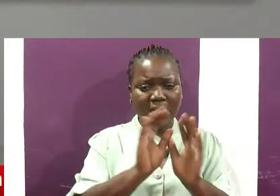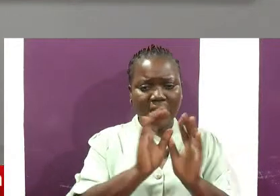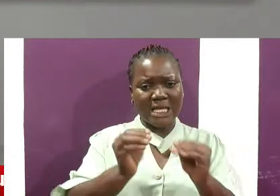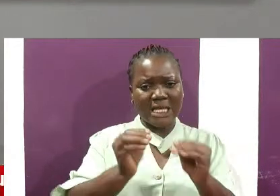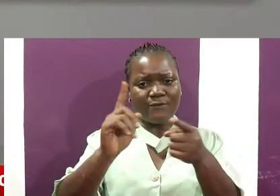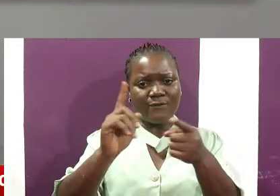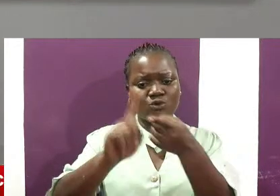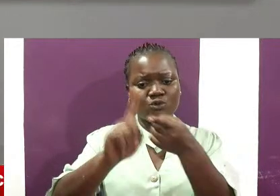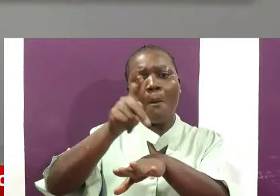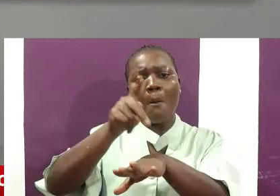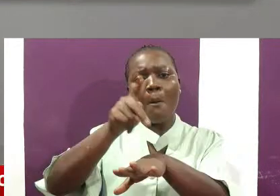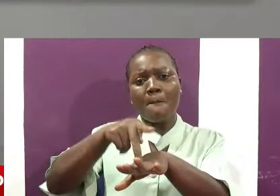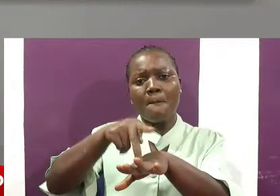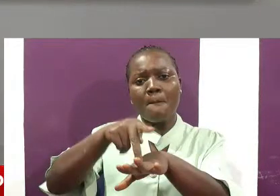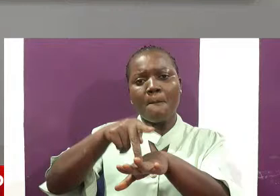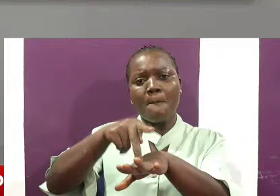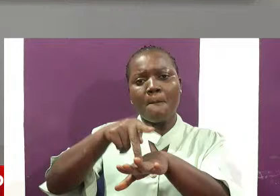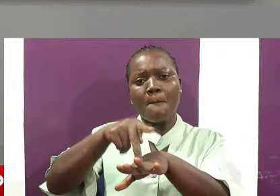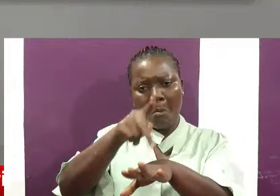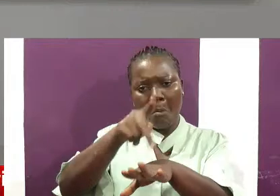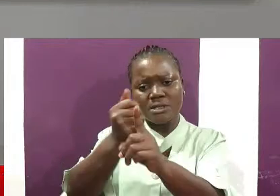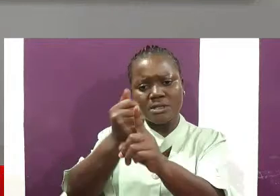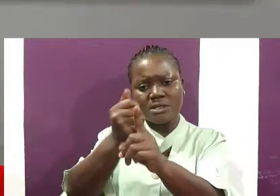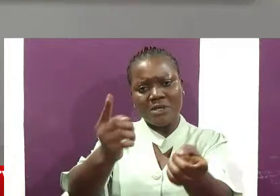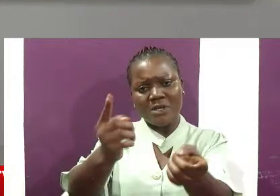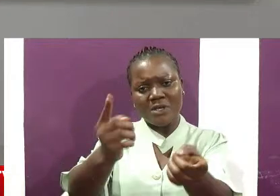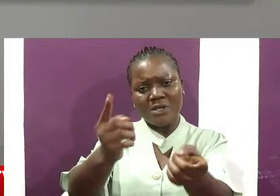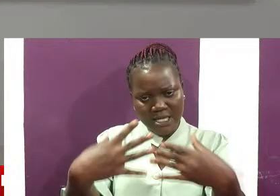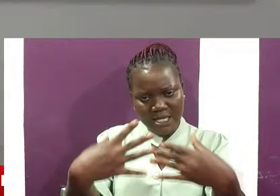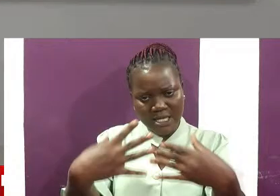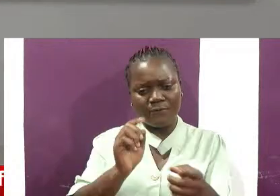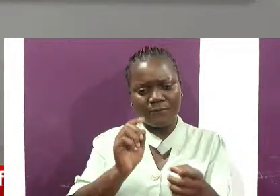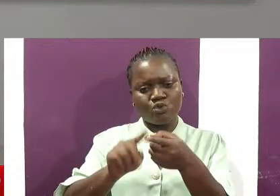so we want to look at some passages that will prove this.